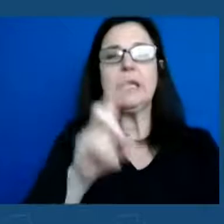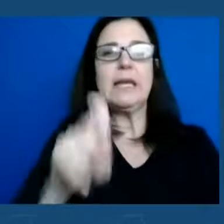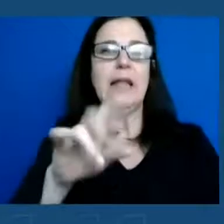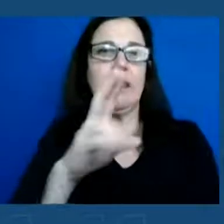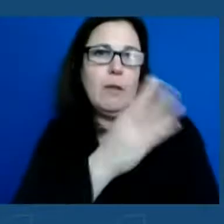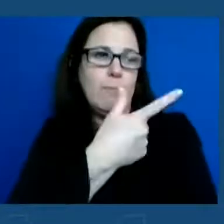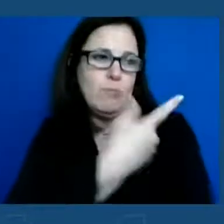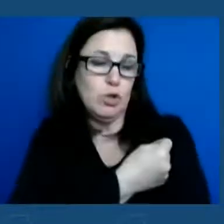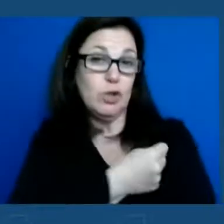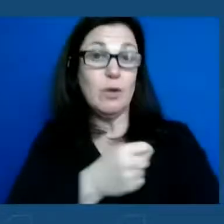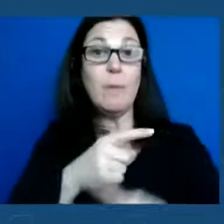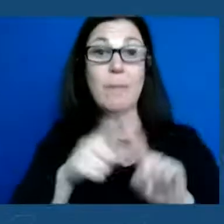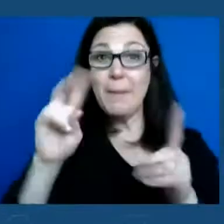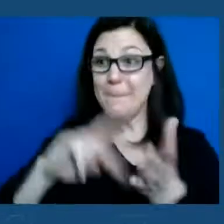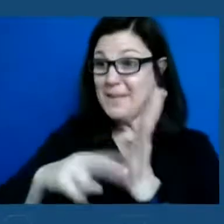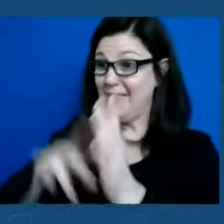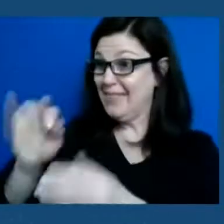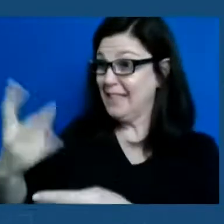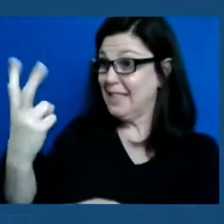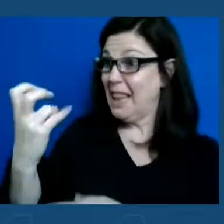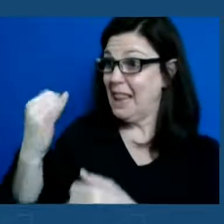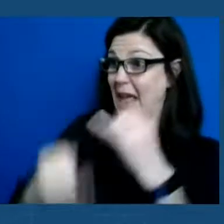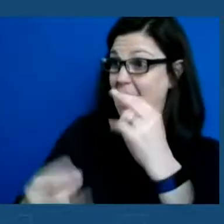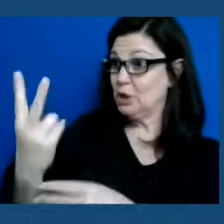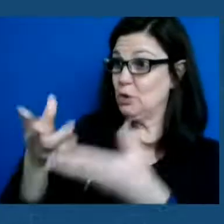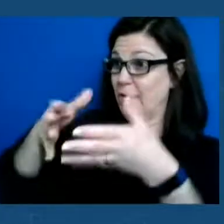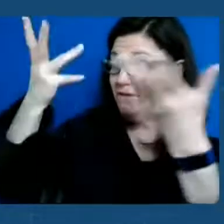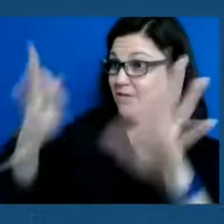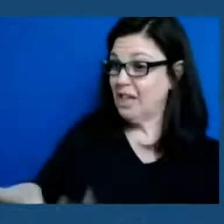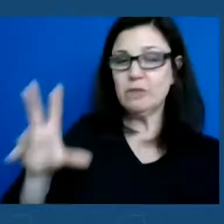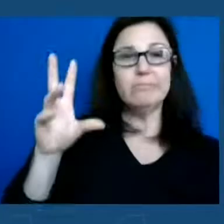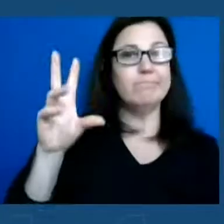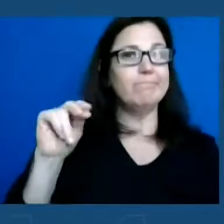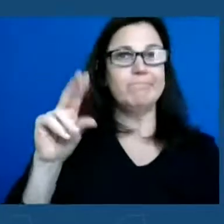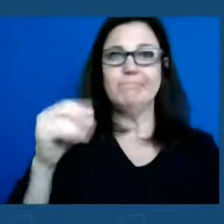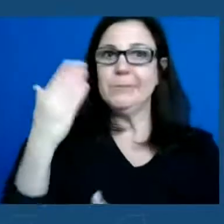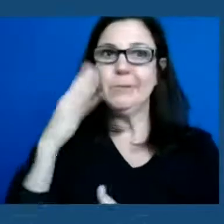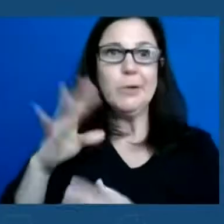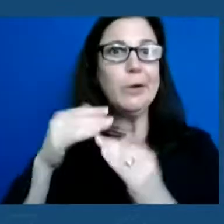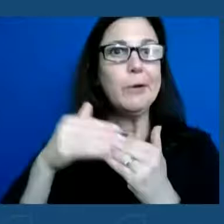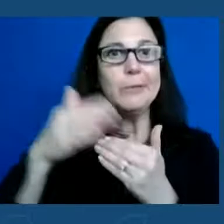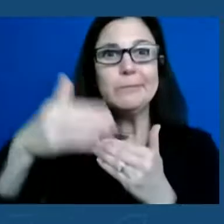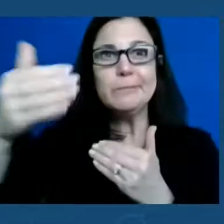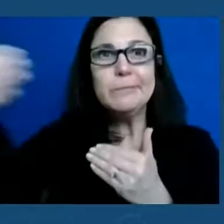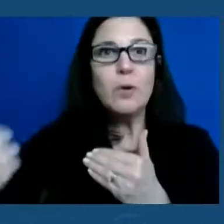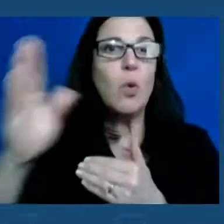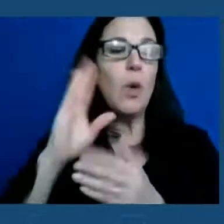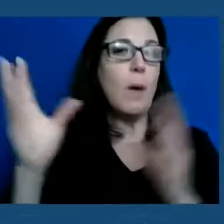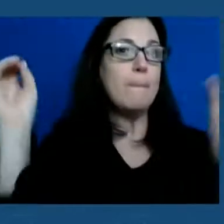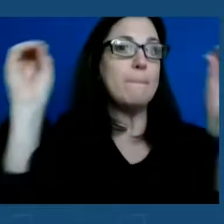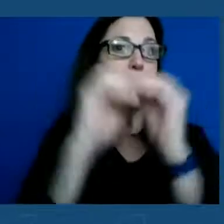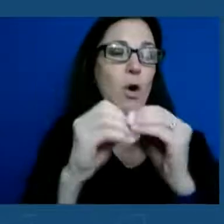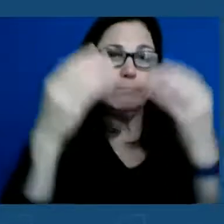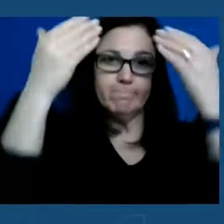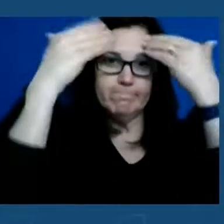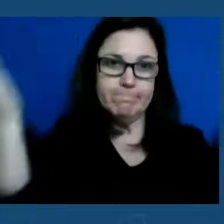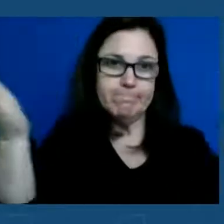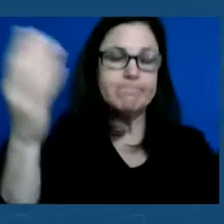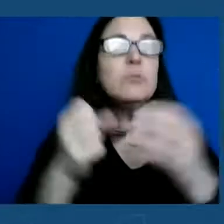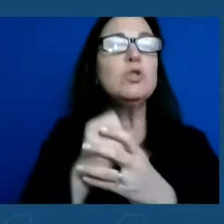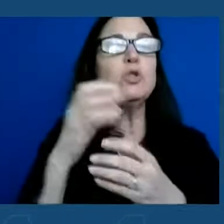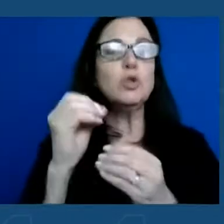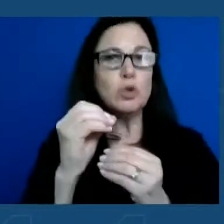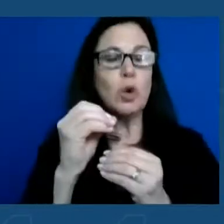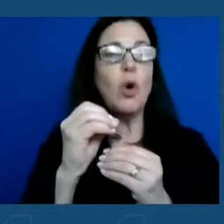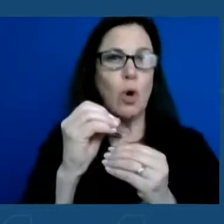have in April of 2022. I don't know if there won't be more coming forth, so suit up with the armor. That means not 1,